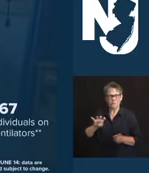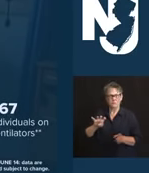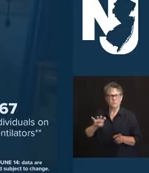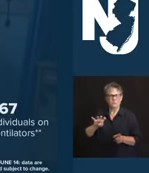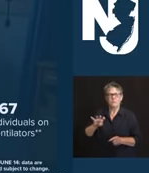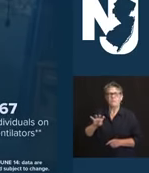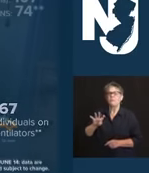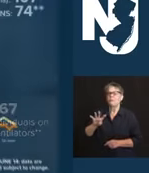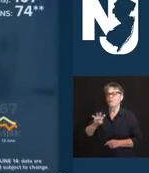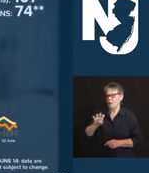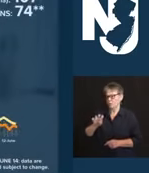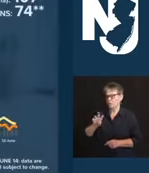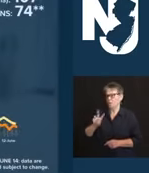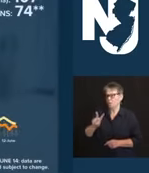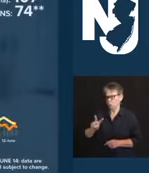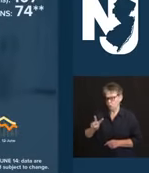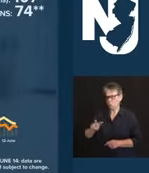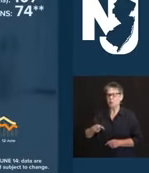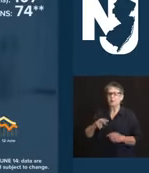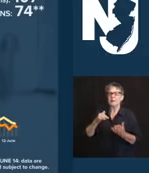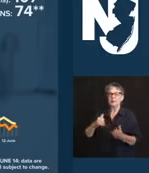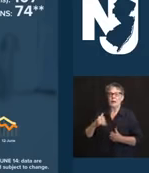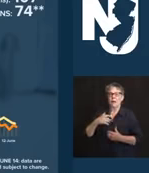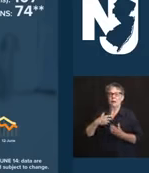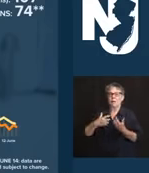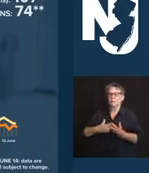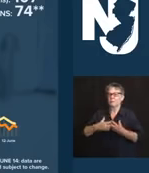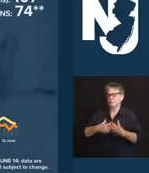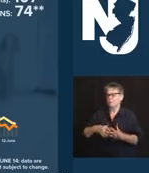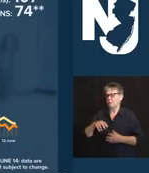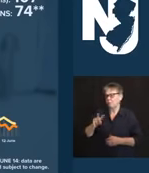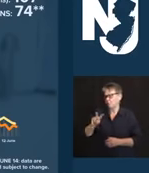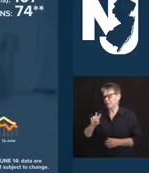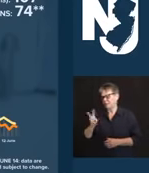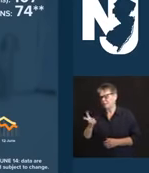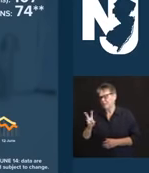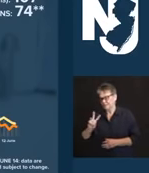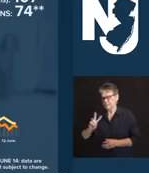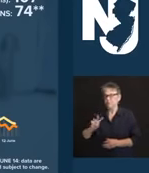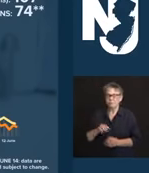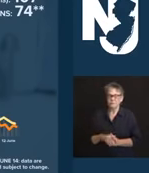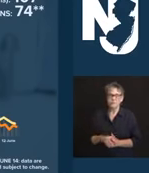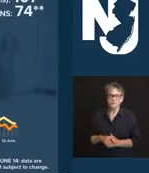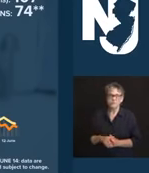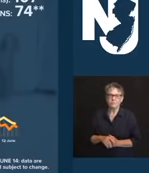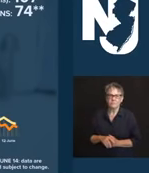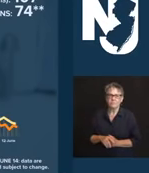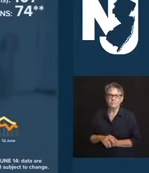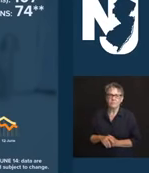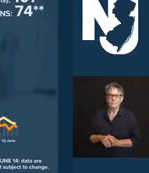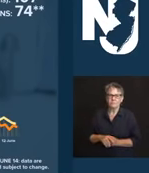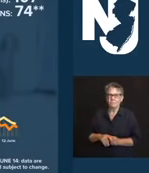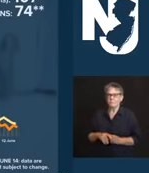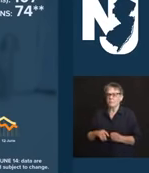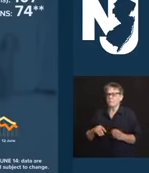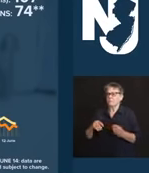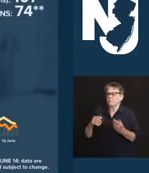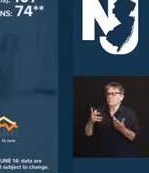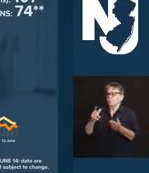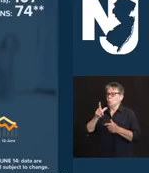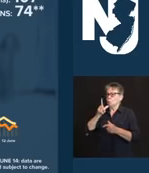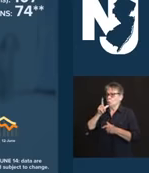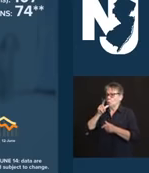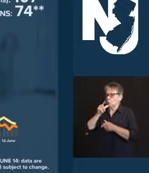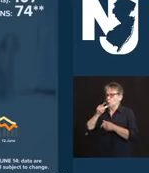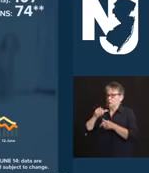We're reporting 74 new hospitalizations statewide yesterday, though we don't have a complete number for Central Jersey, and a